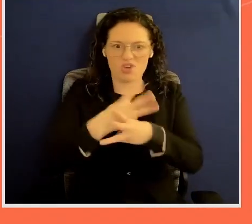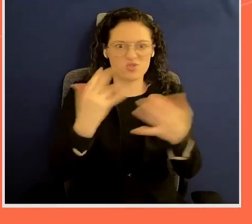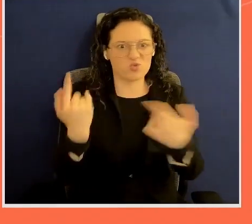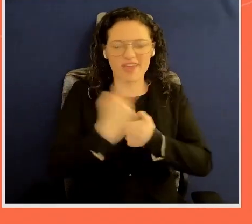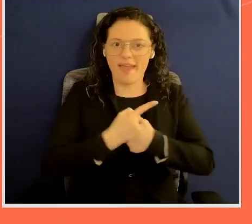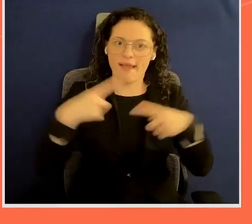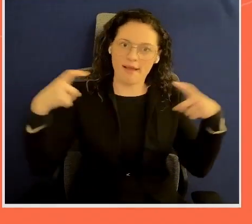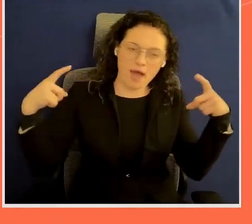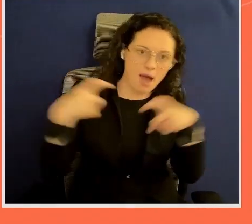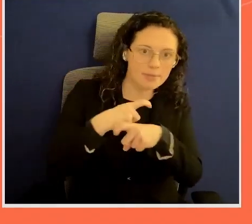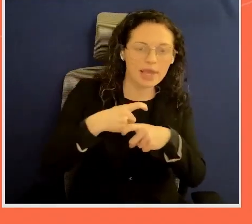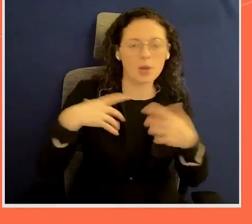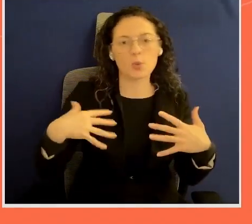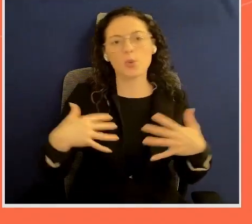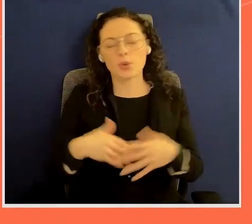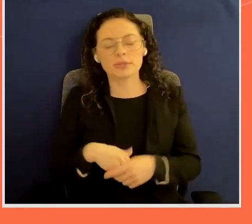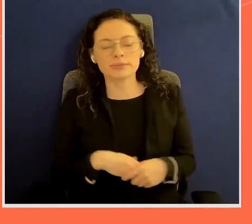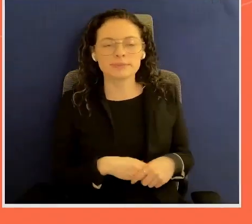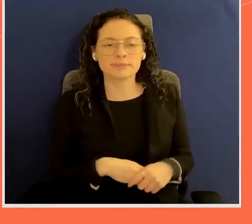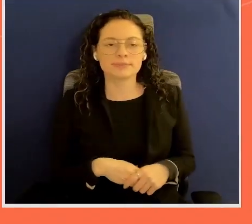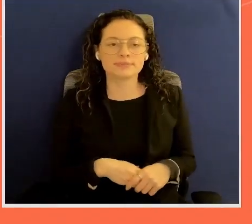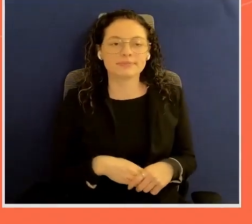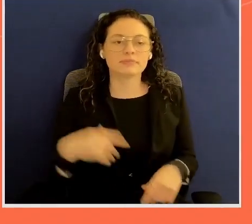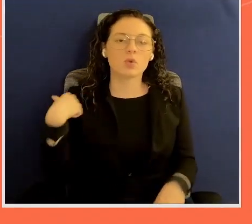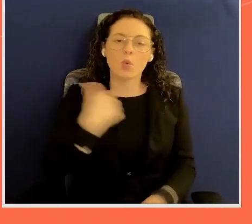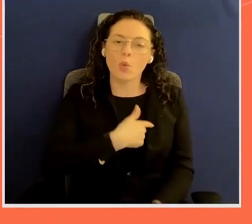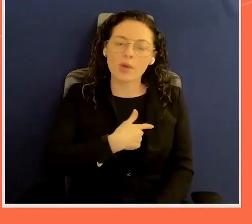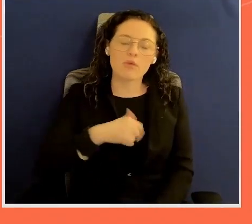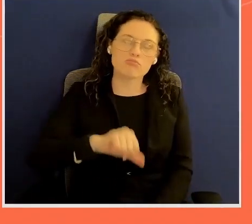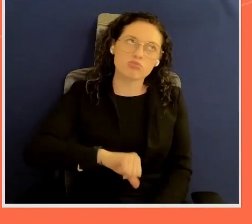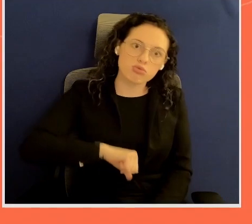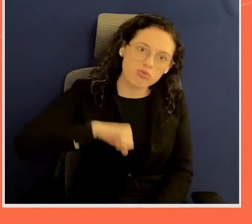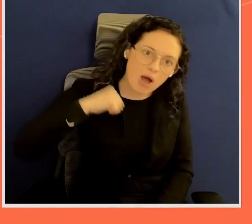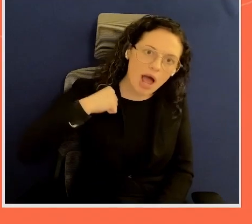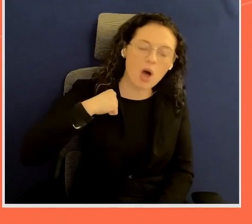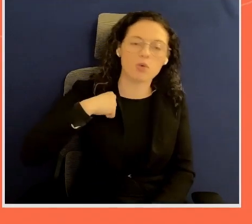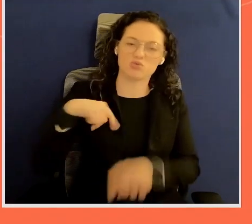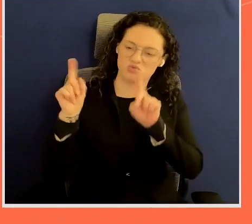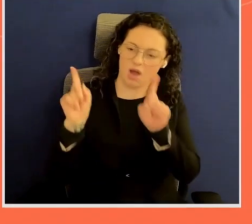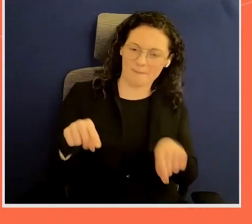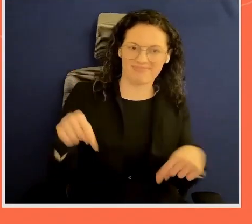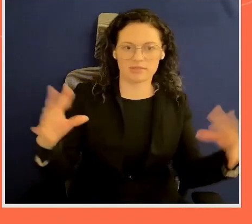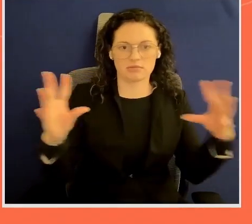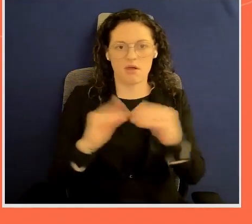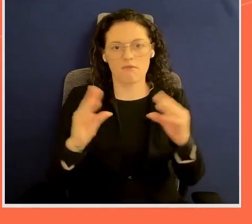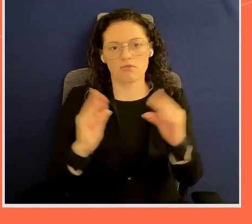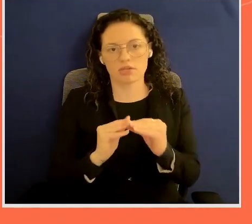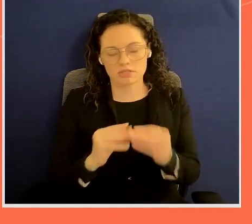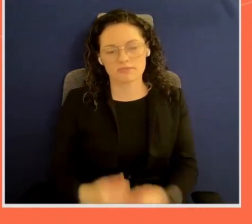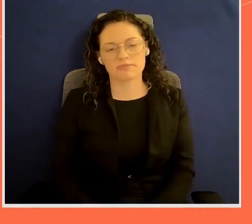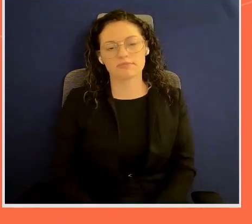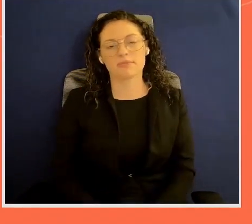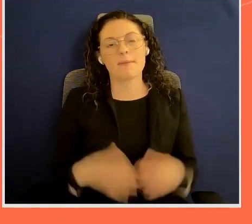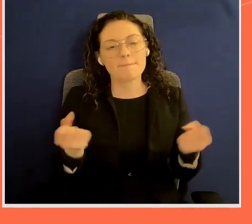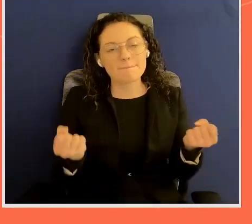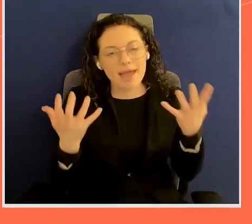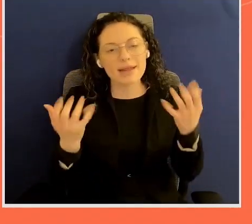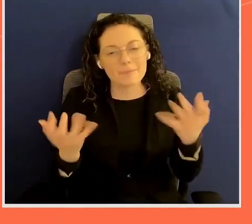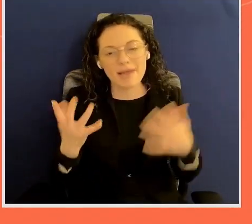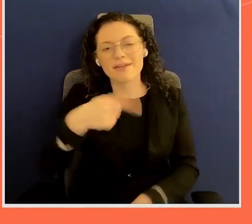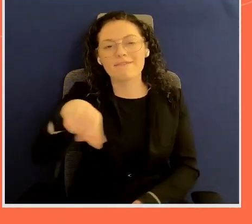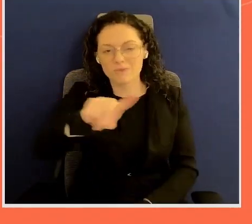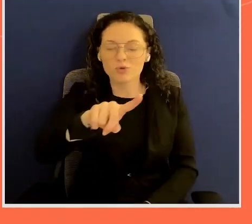the reality that we live in as island states. So the threat is real, and it is real to those of us